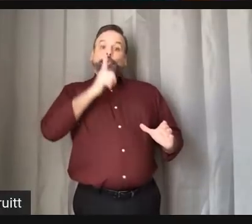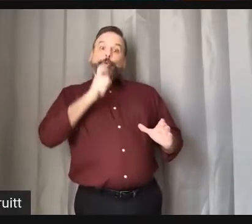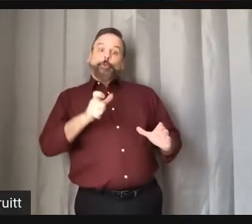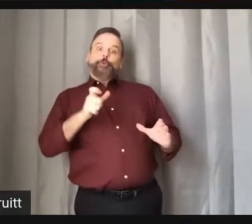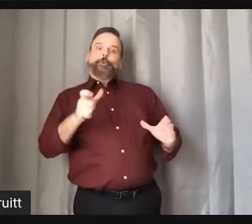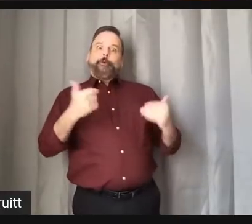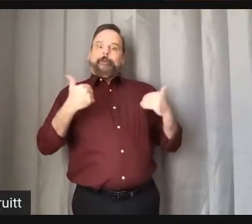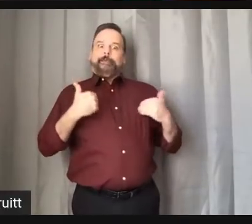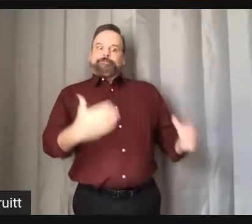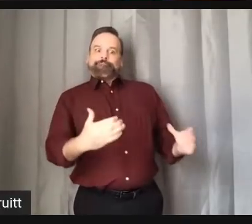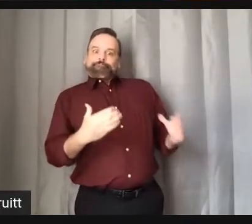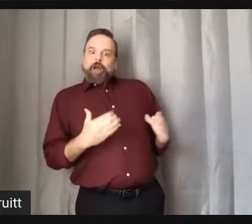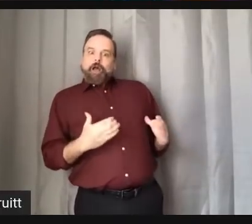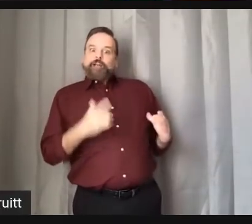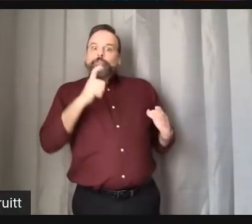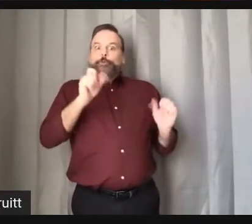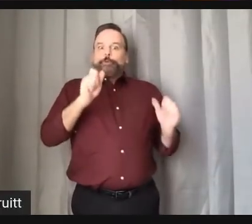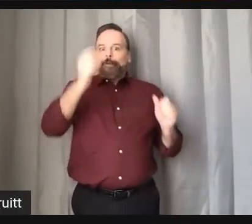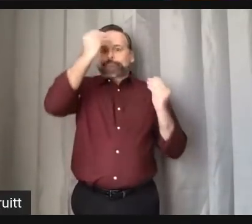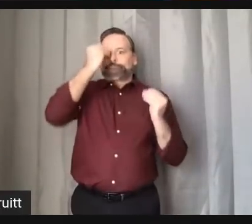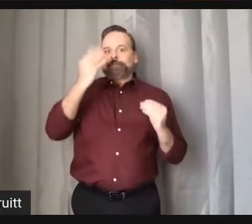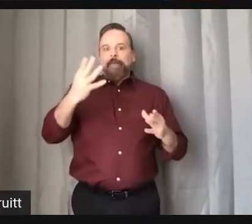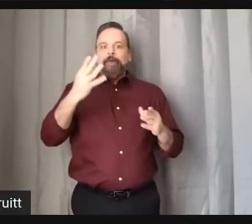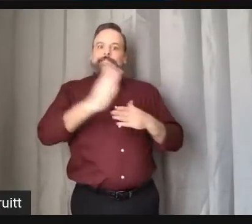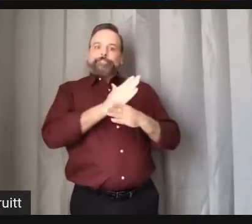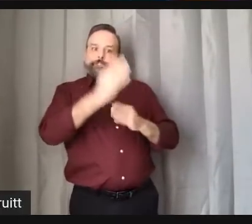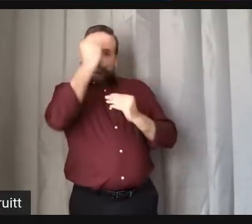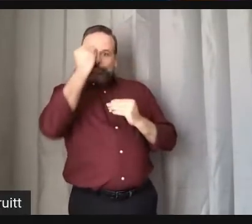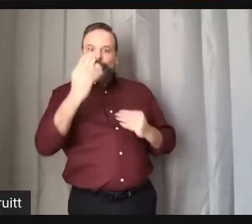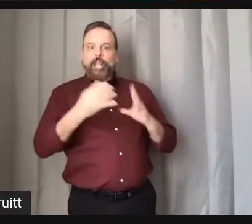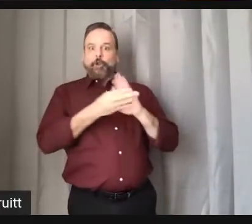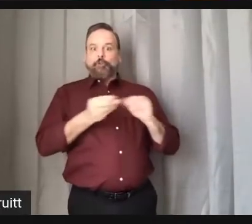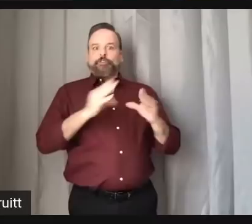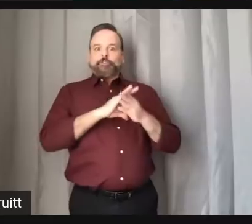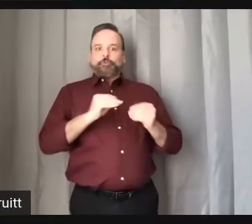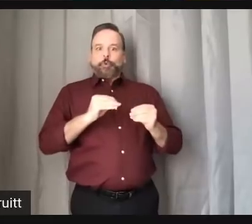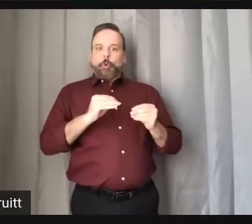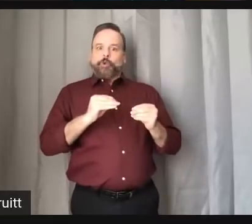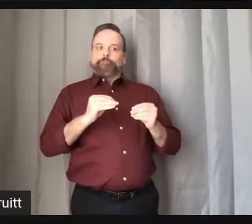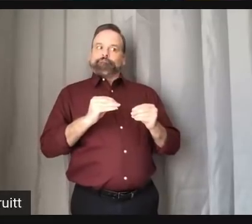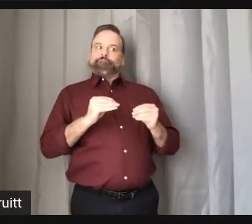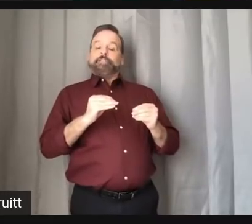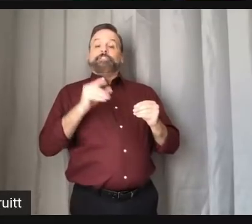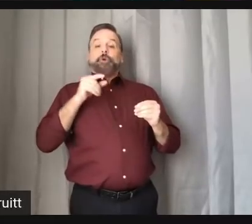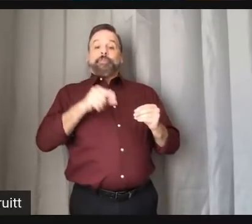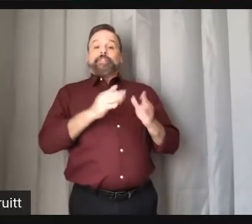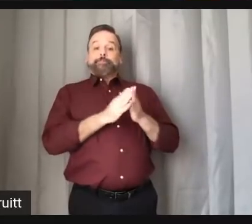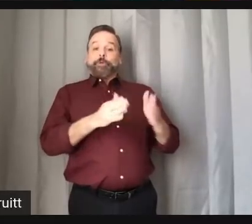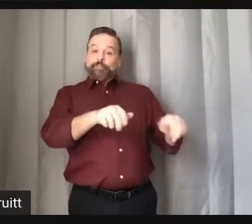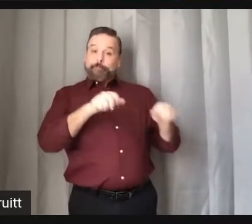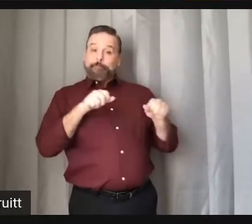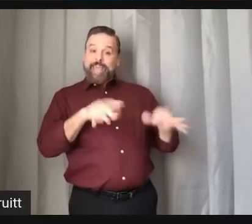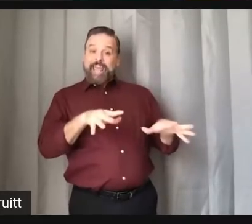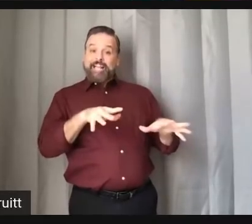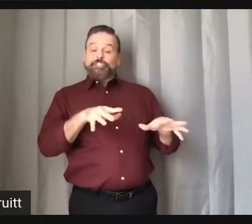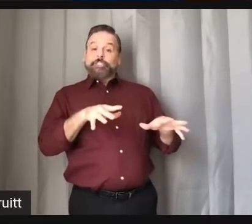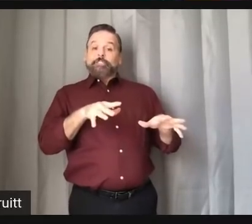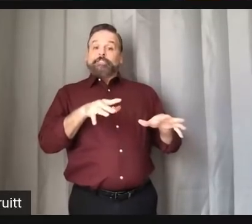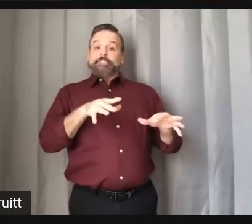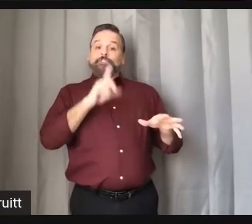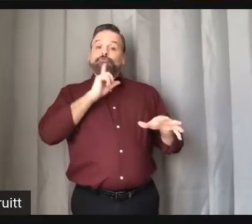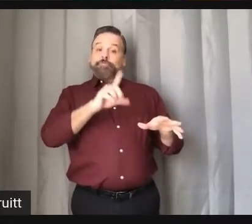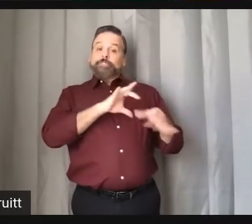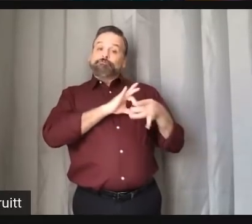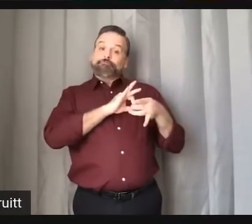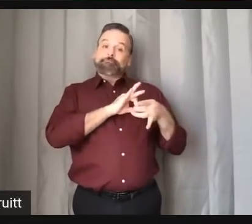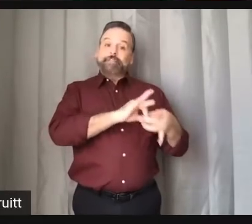to tell, and who gets to share those stories. And so the magic in this book, in this world, revolves